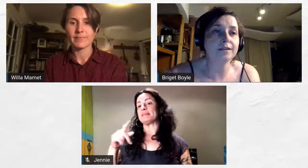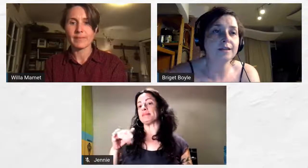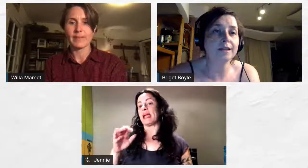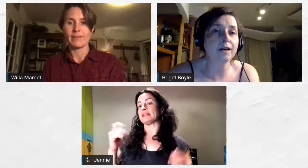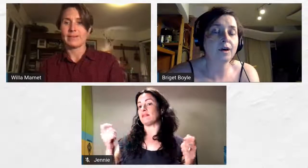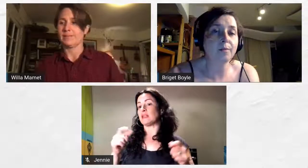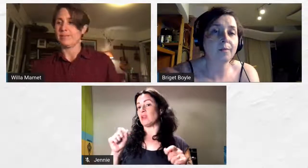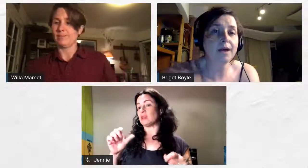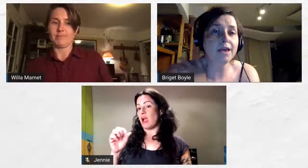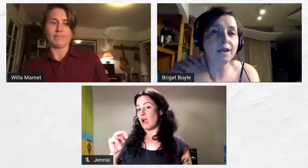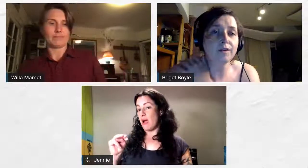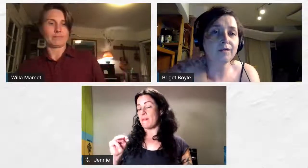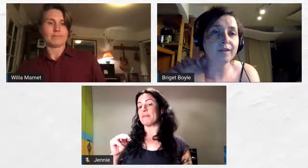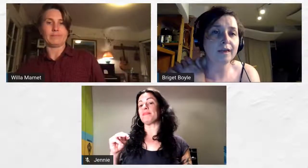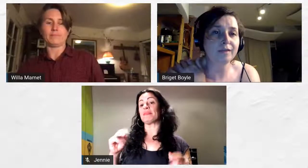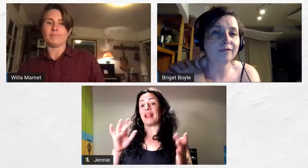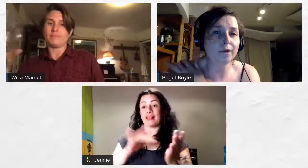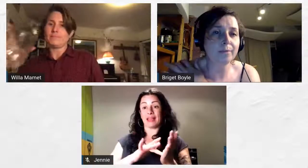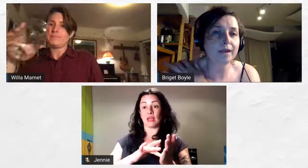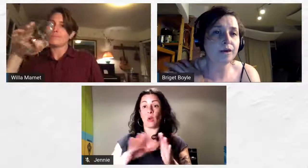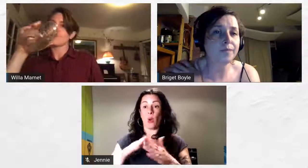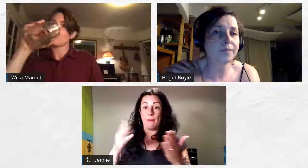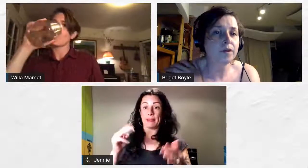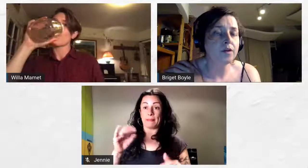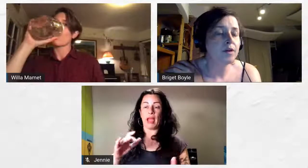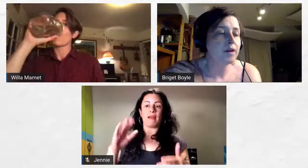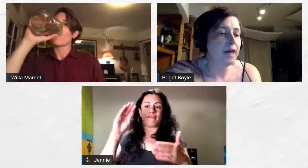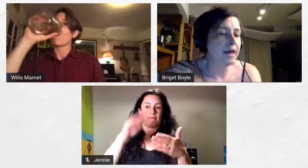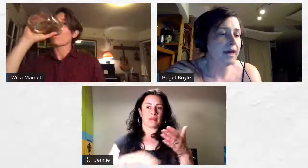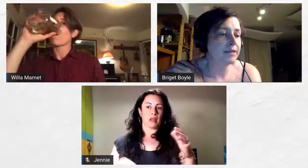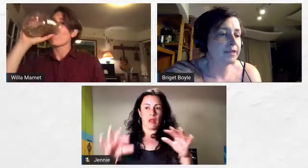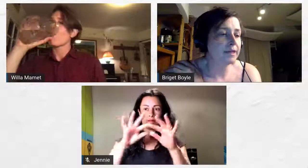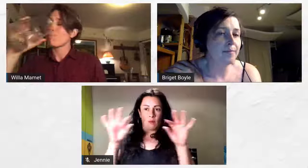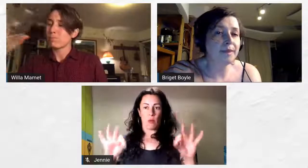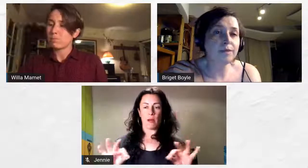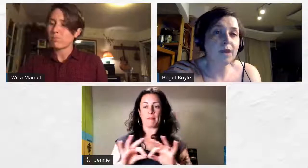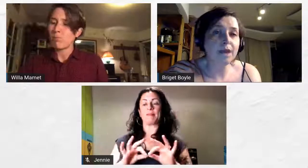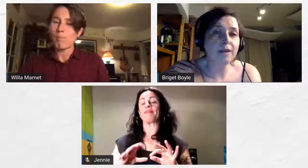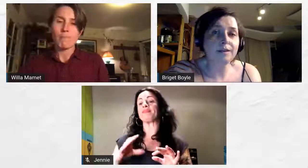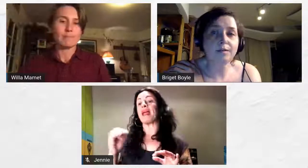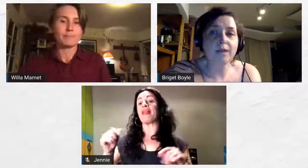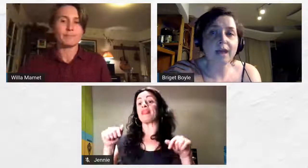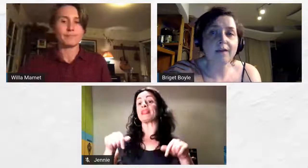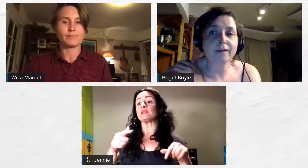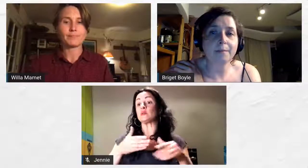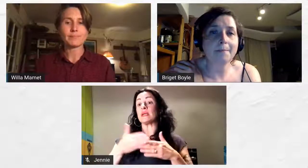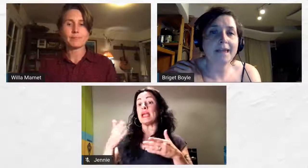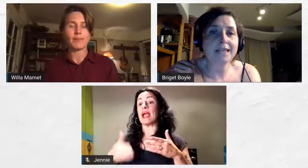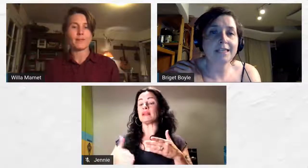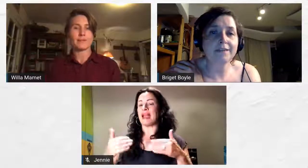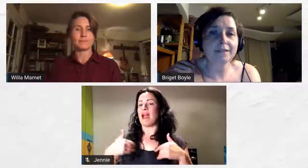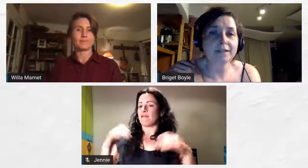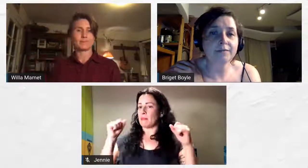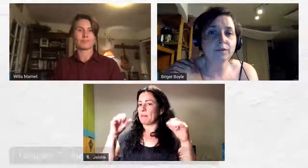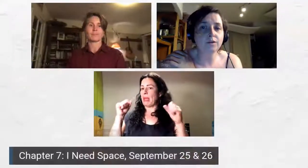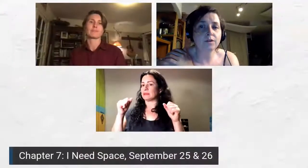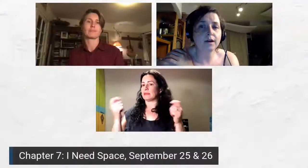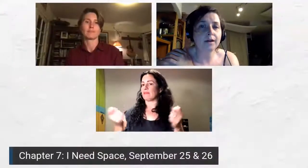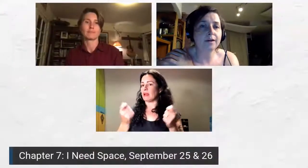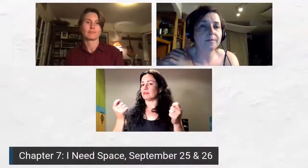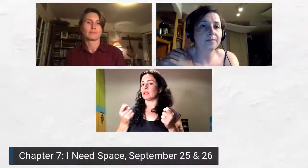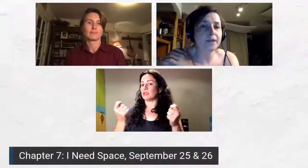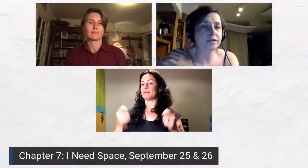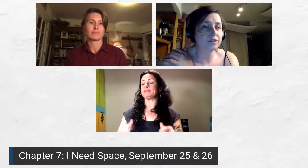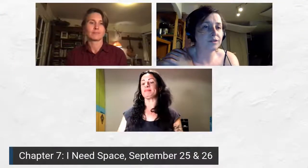ineedspacefestival.com, and click on open mic, and you can fill out the form there. And this weekend, we have an amazing